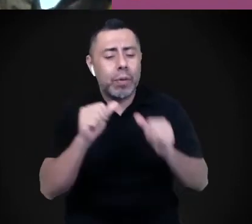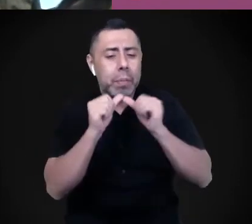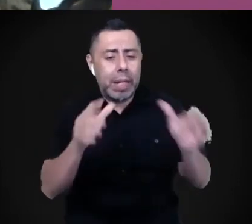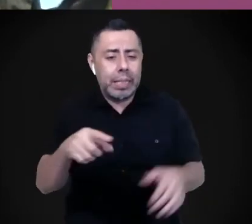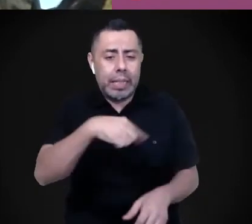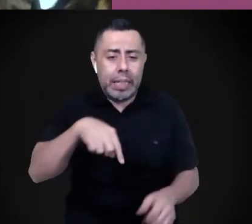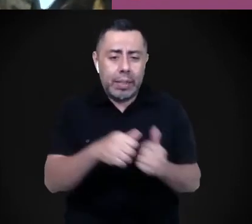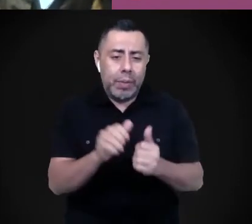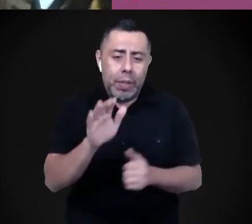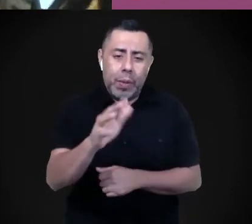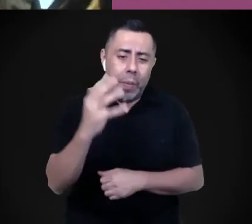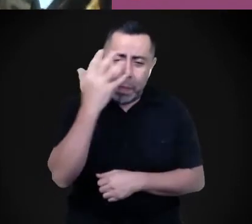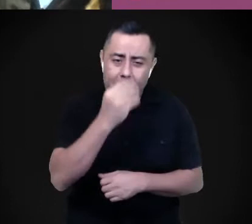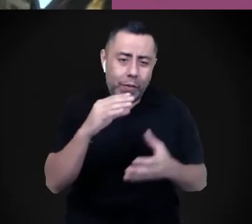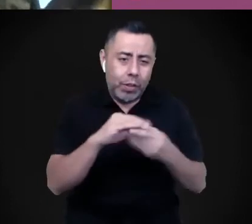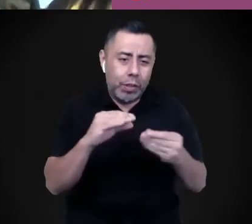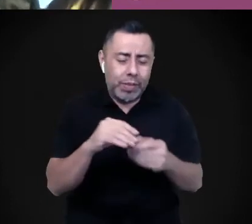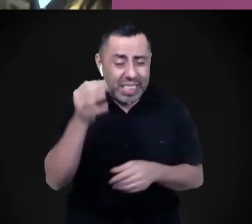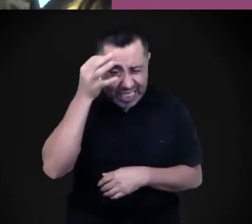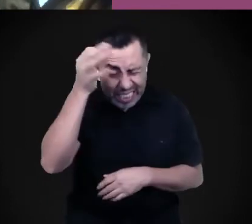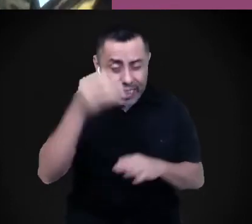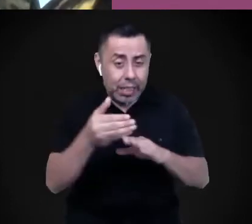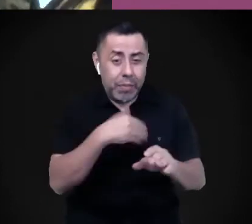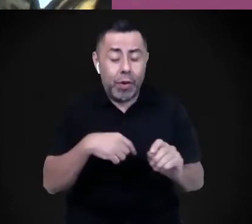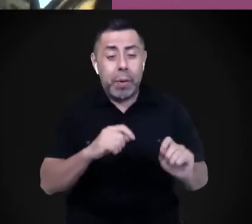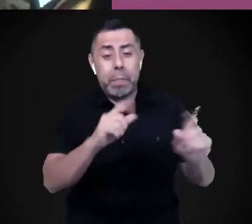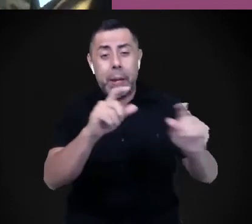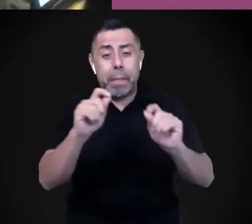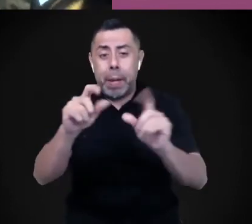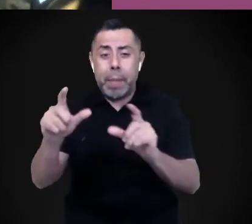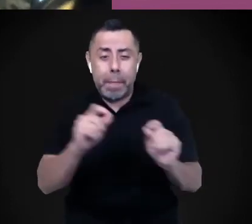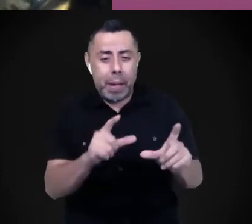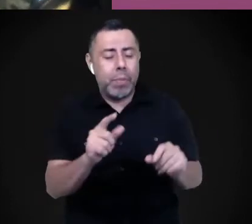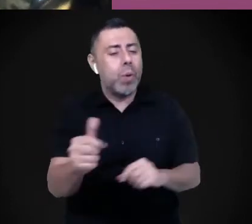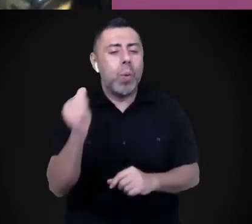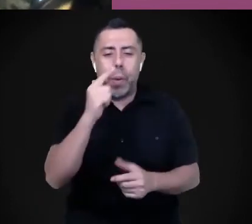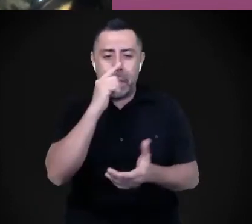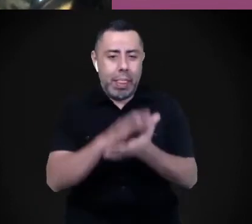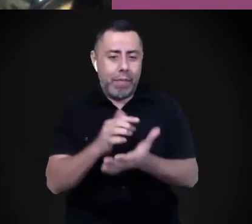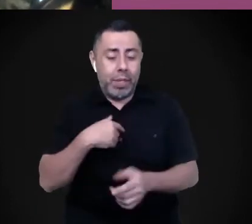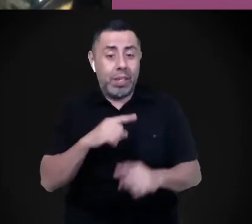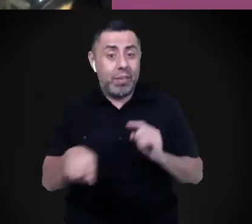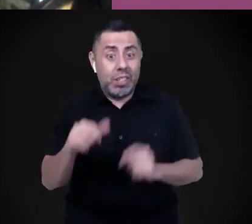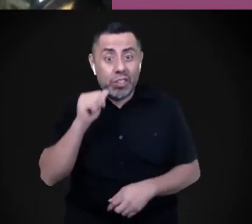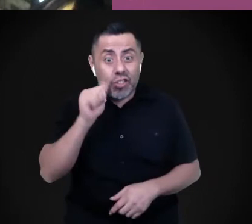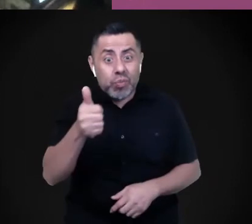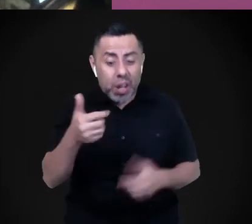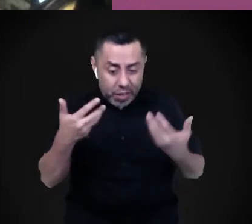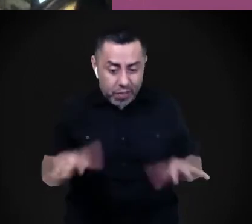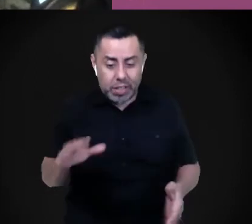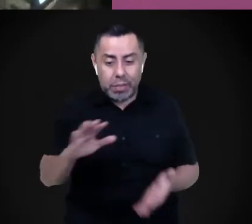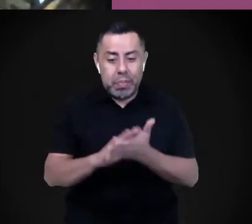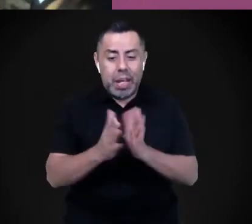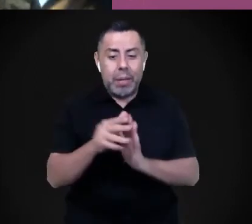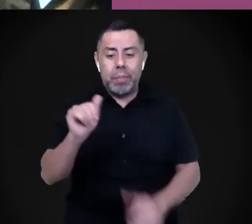we call everyone to come in, you know, you're not going to believe it, but tomorrow is April. The year is going